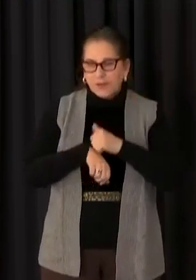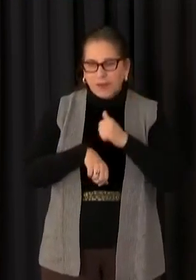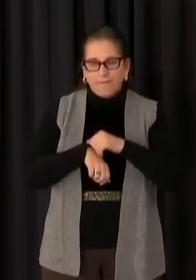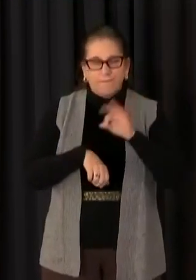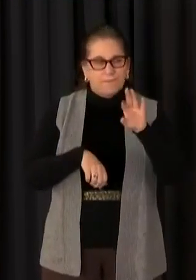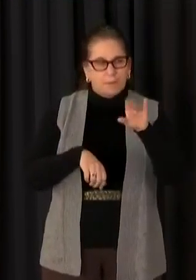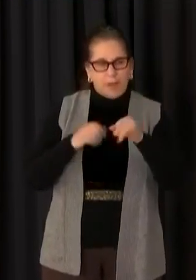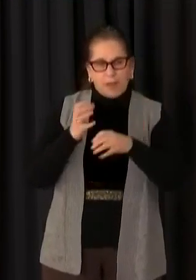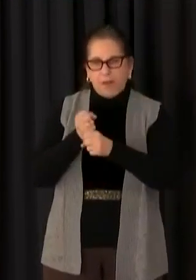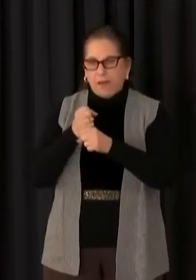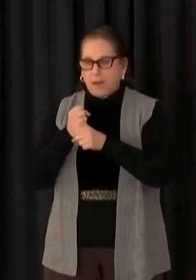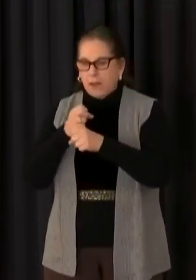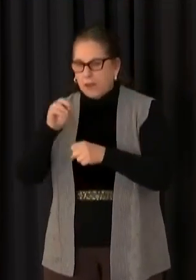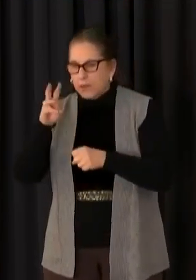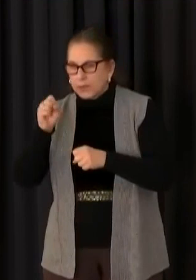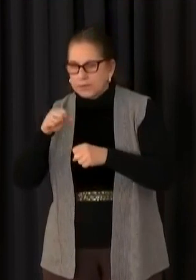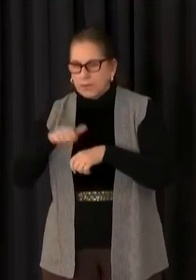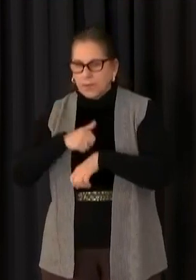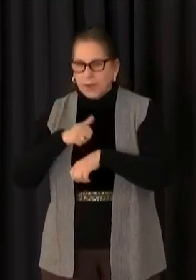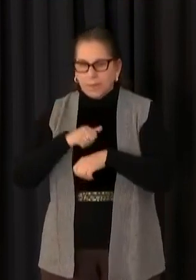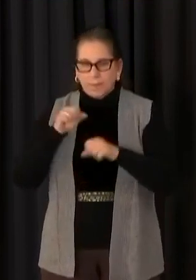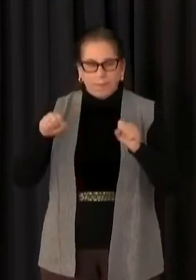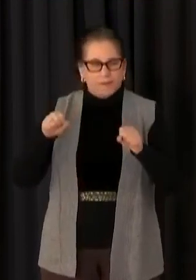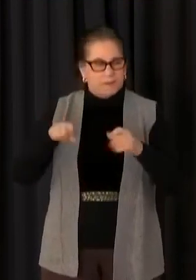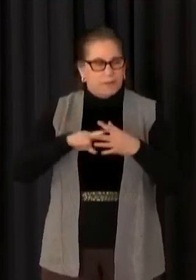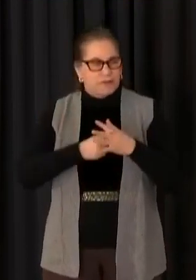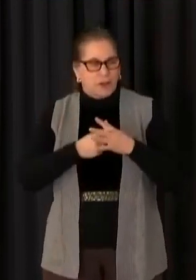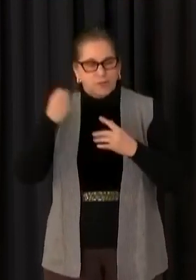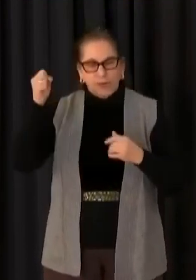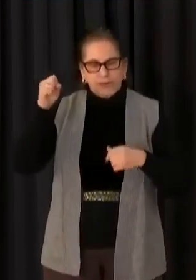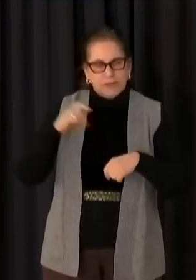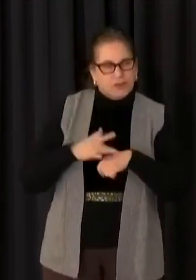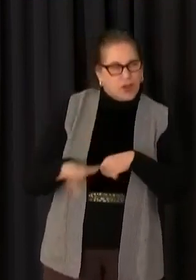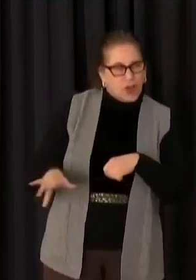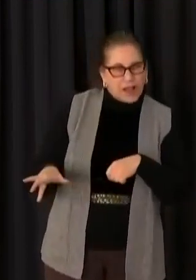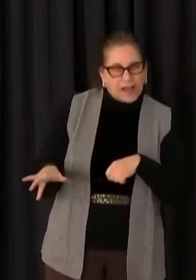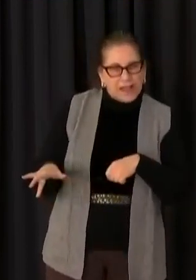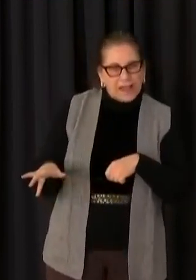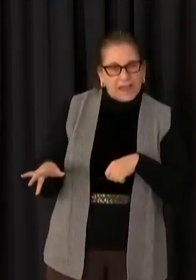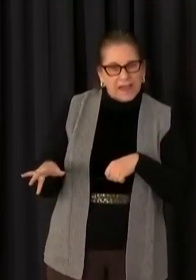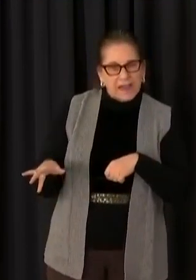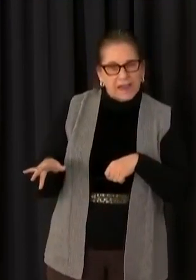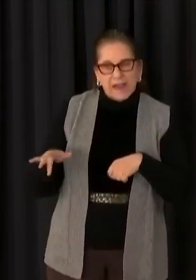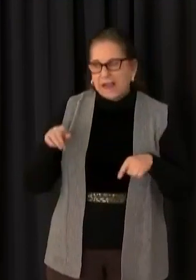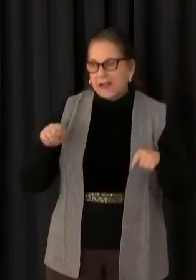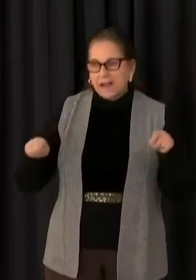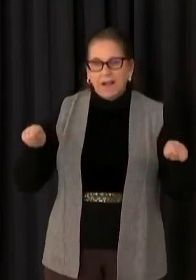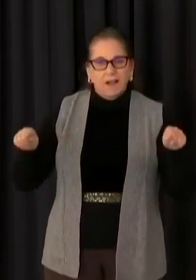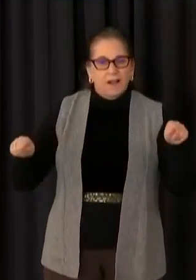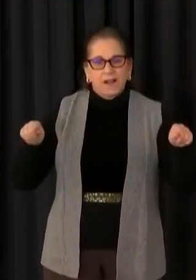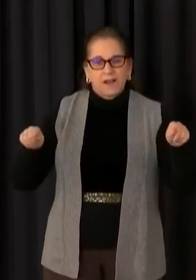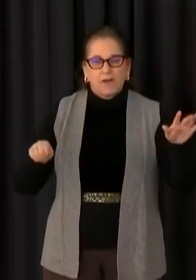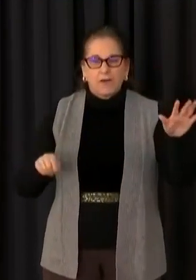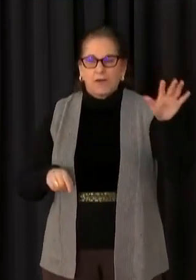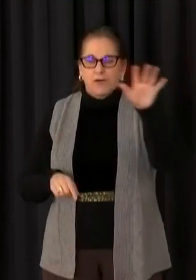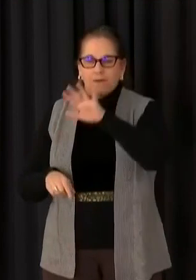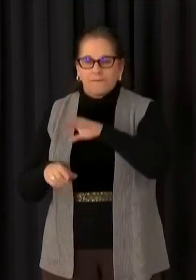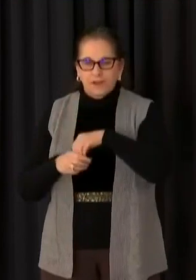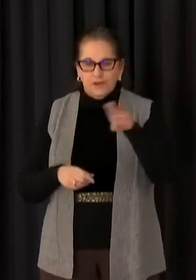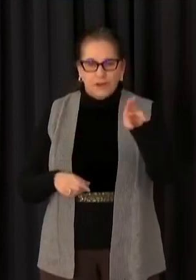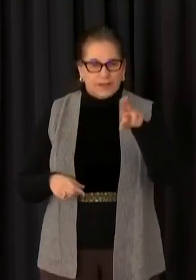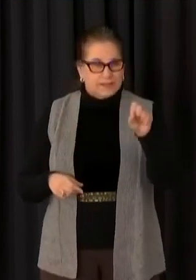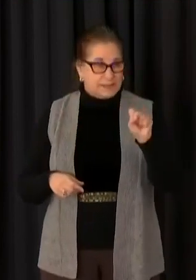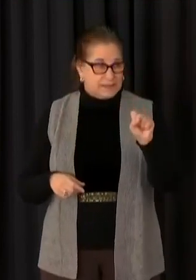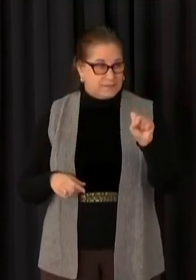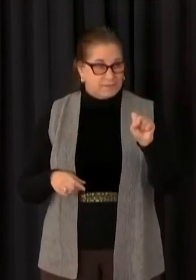about these protests starting earlier and starting at locations all around the country. I think we will